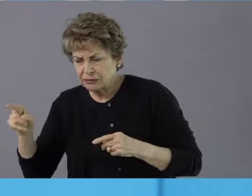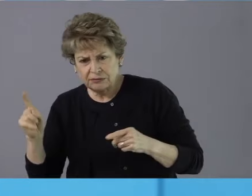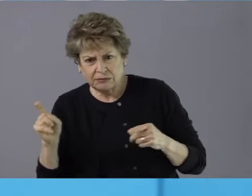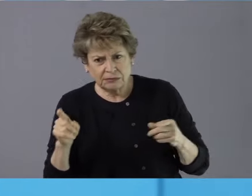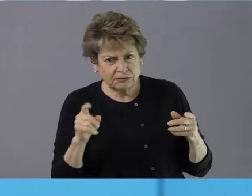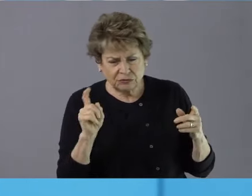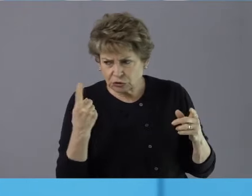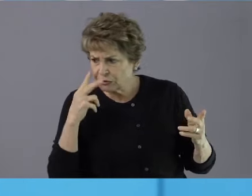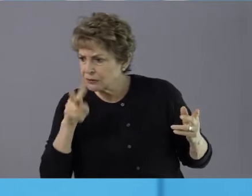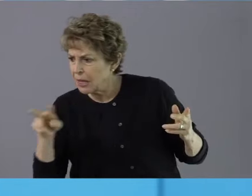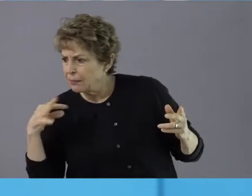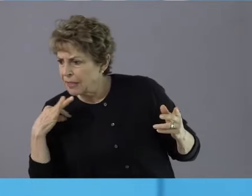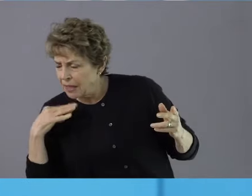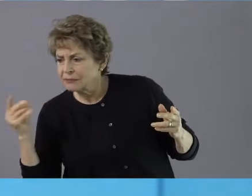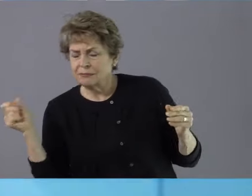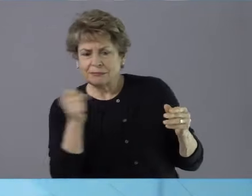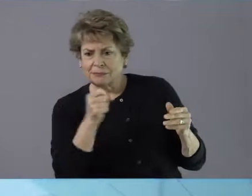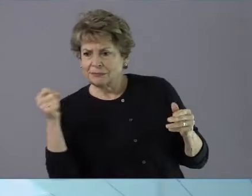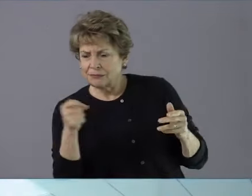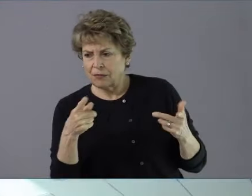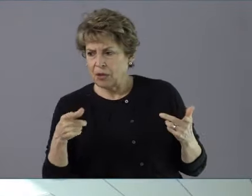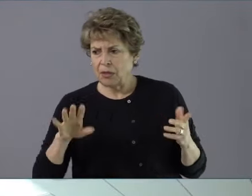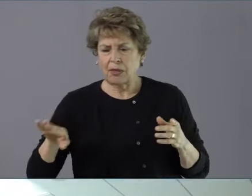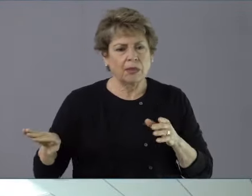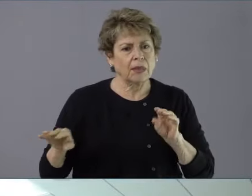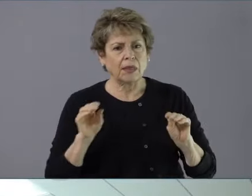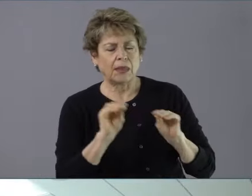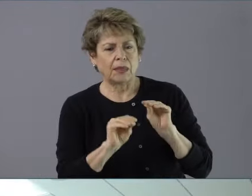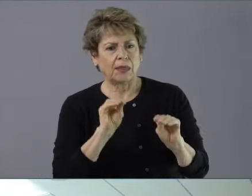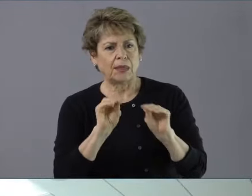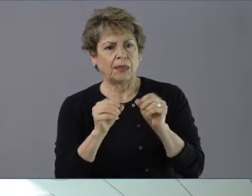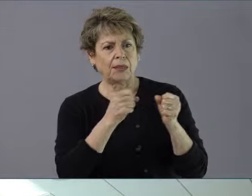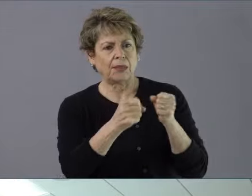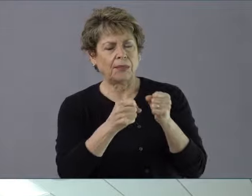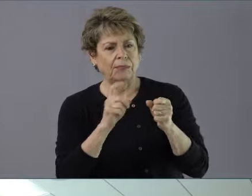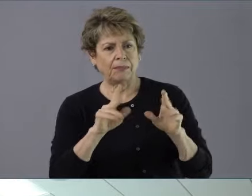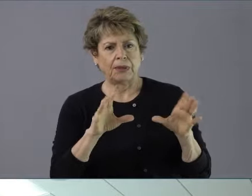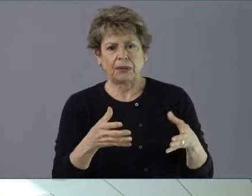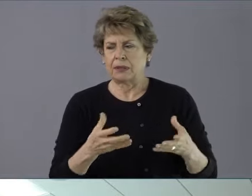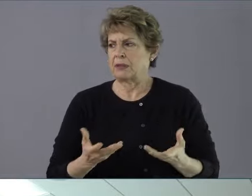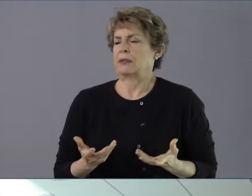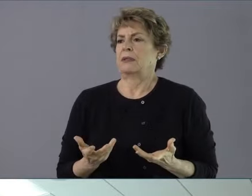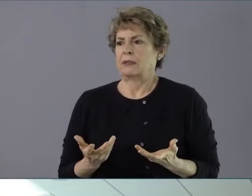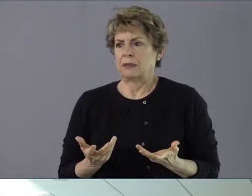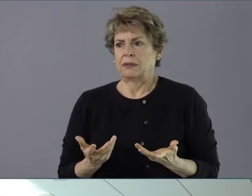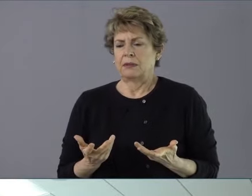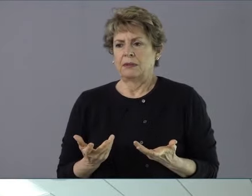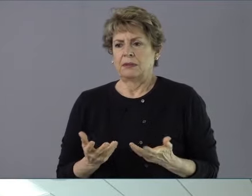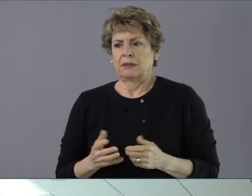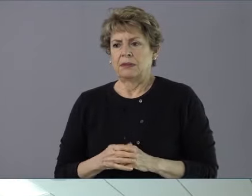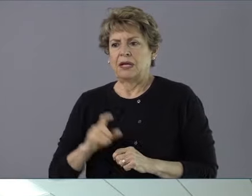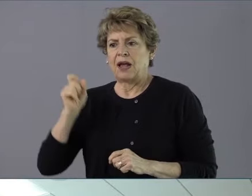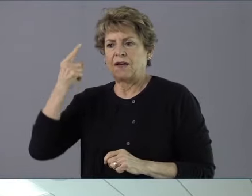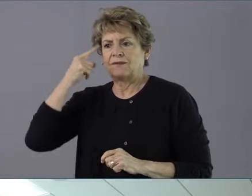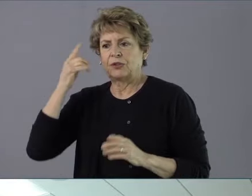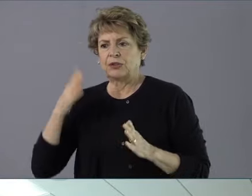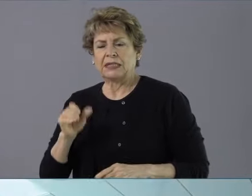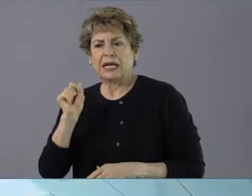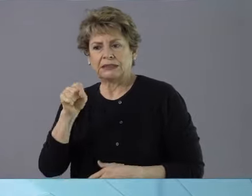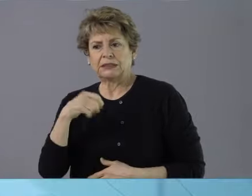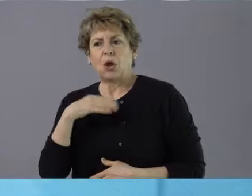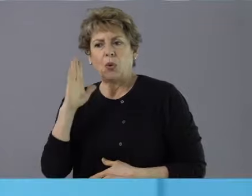reflective. Before the redistricting candidates are selected? Yes. As we start to wrap up here, we're going to go to